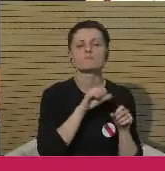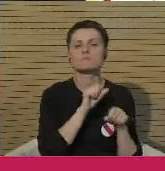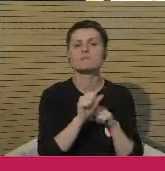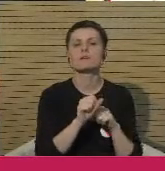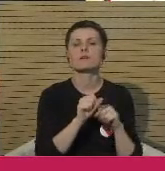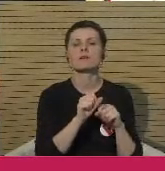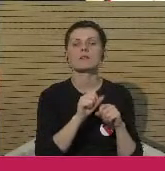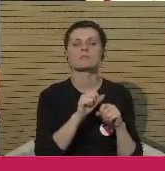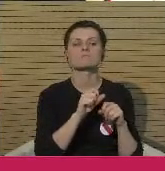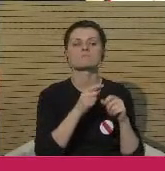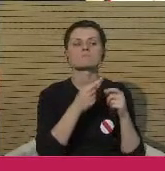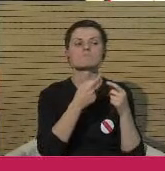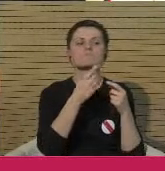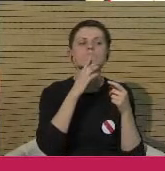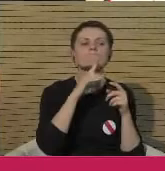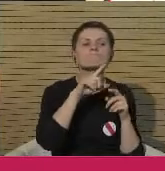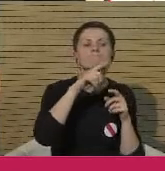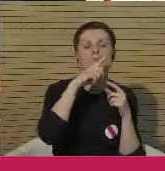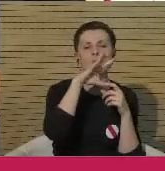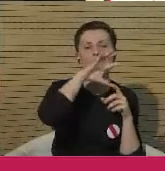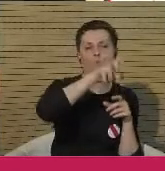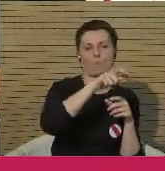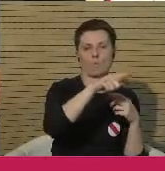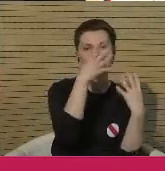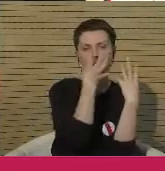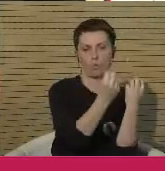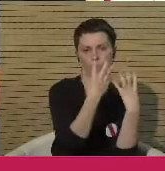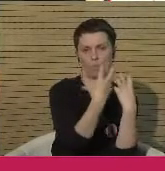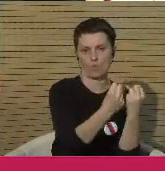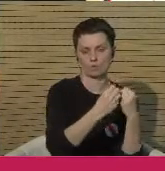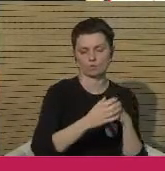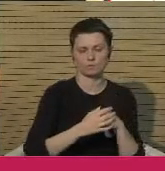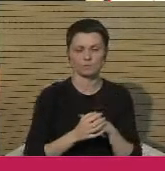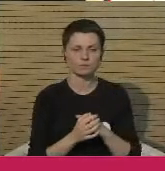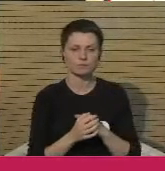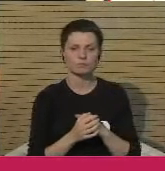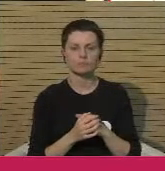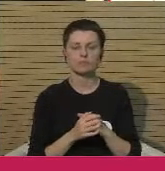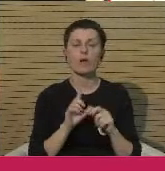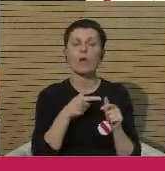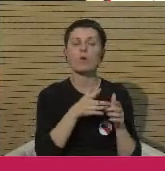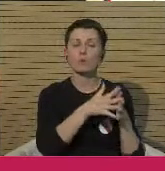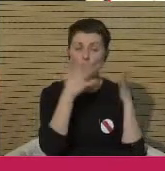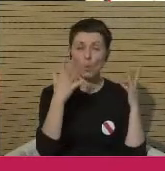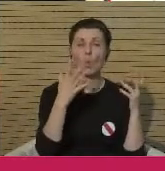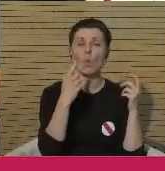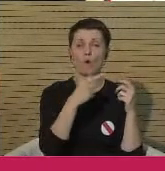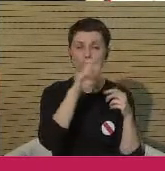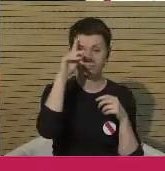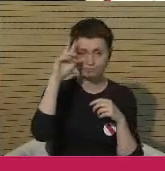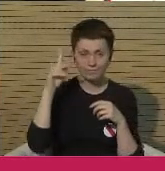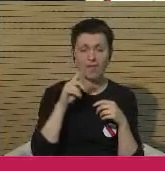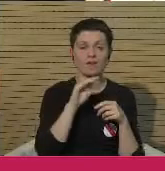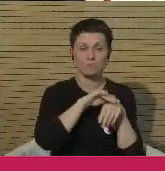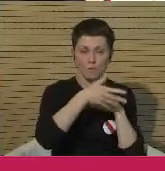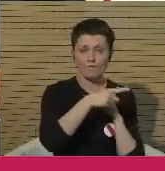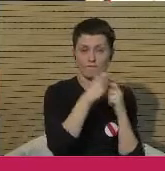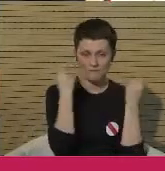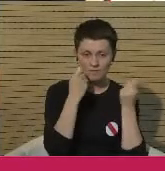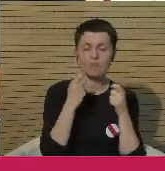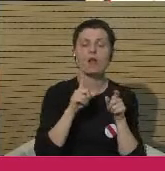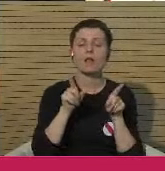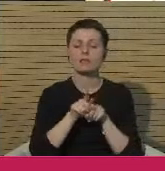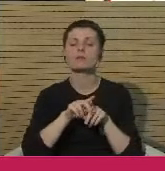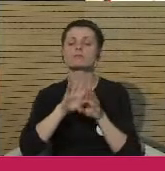and they have a team. We could say there is a team. The audience makes a particular group